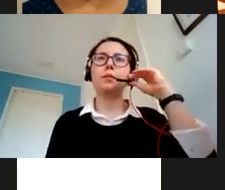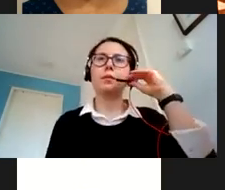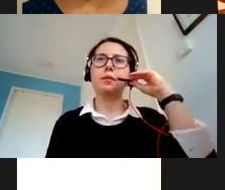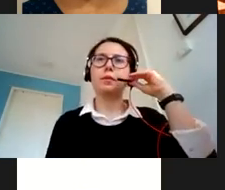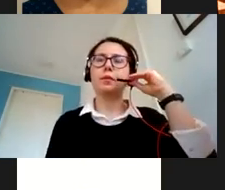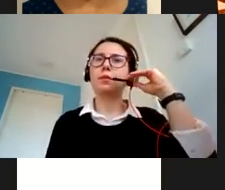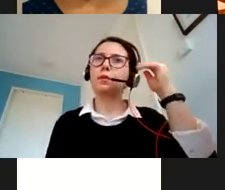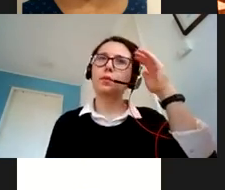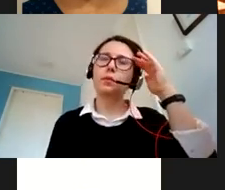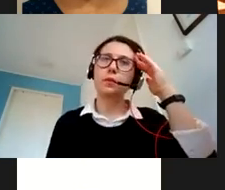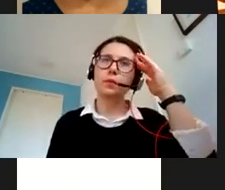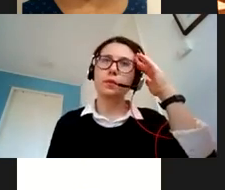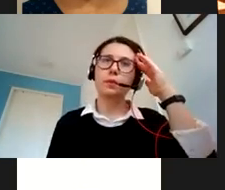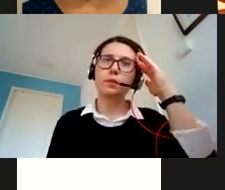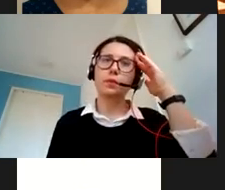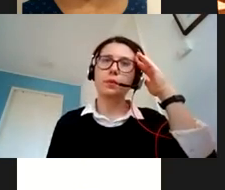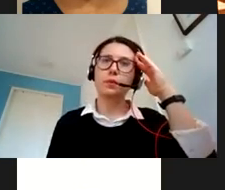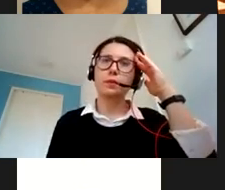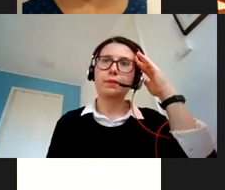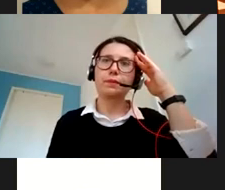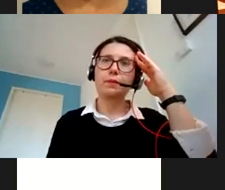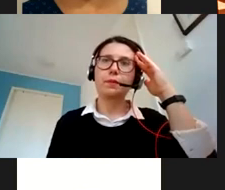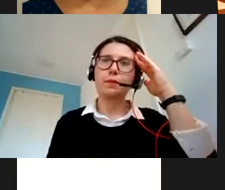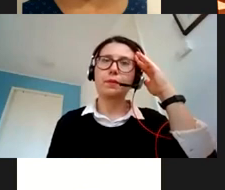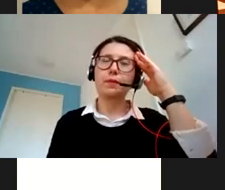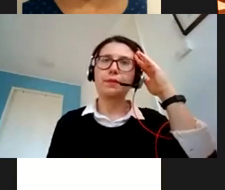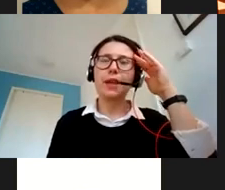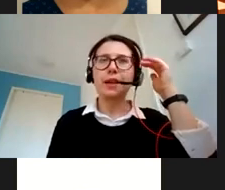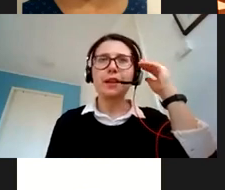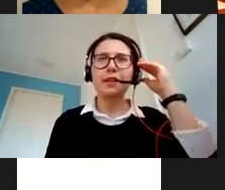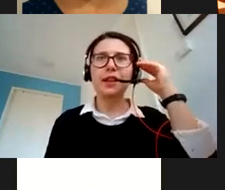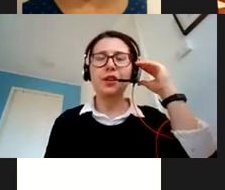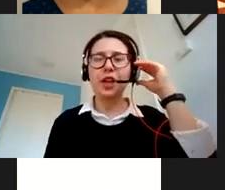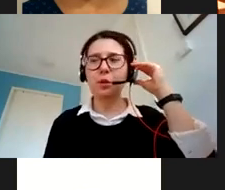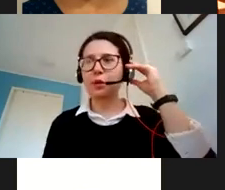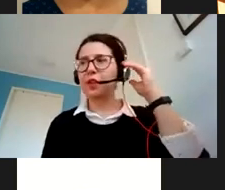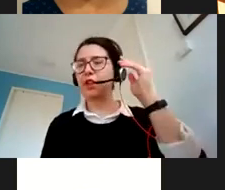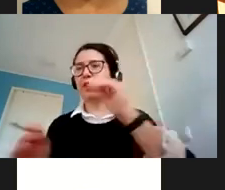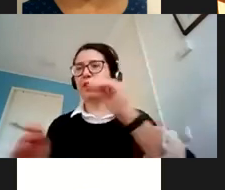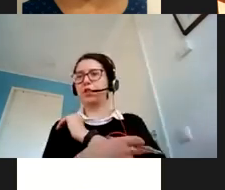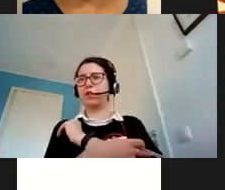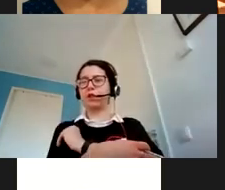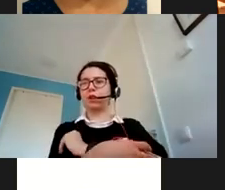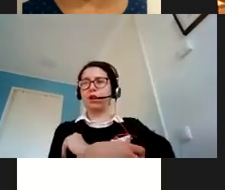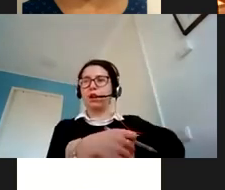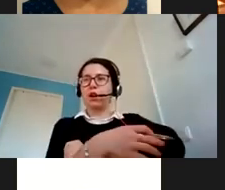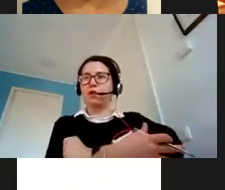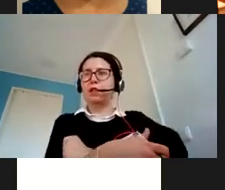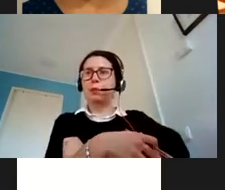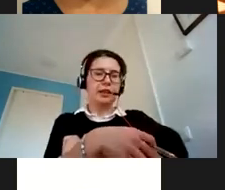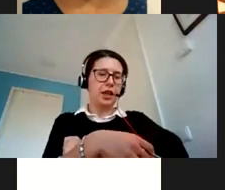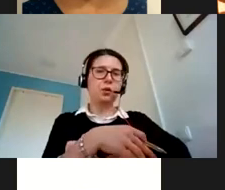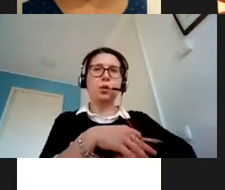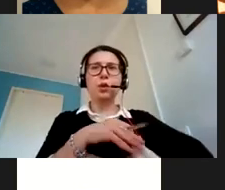in general, and there is also published the agreement. Thank you very much. Thank you, Giacomo. Thank you very much also for